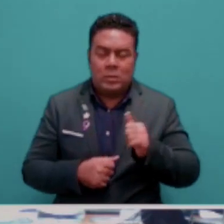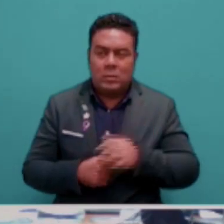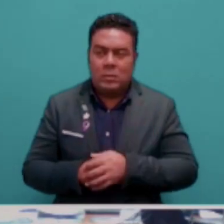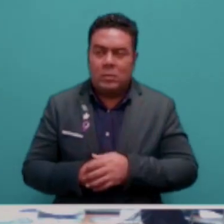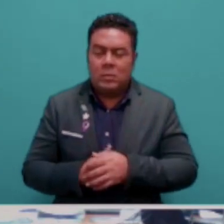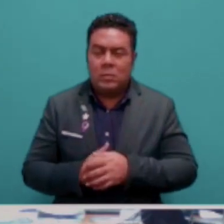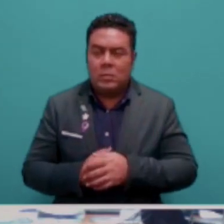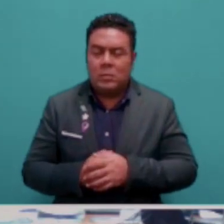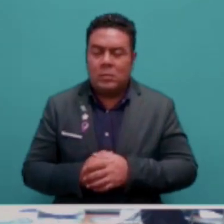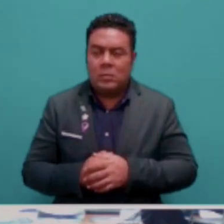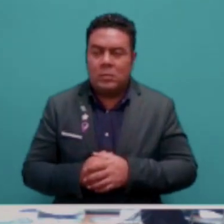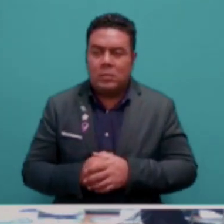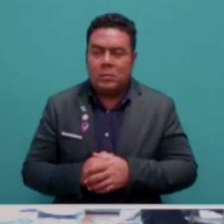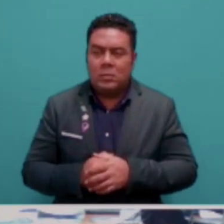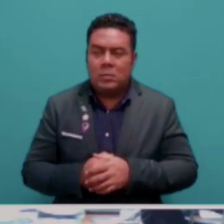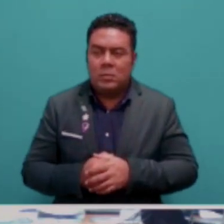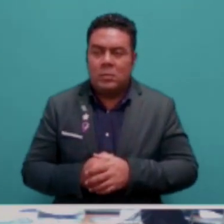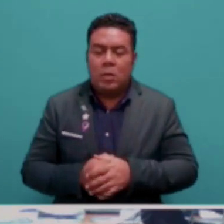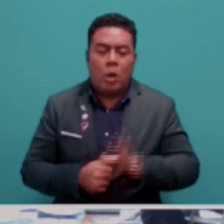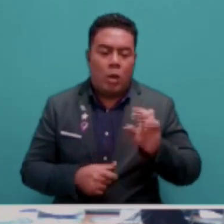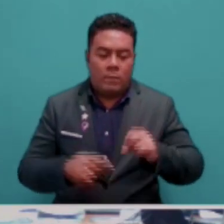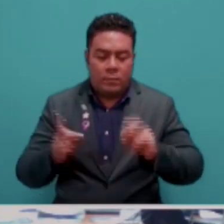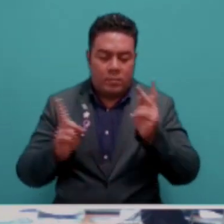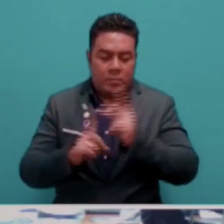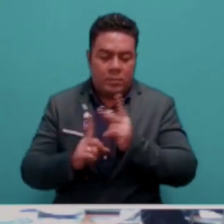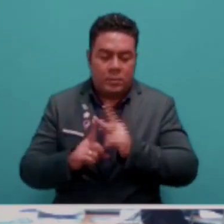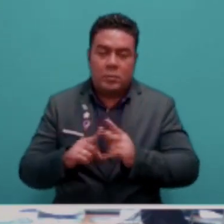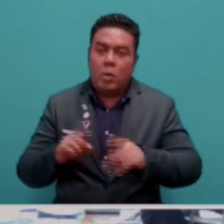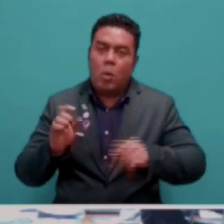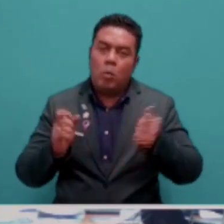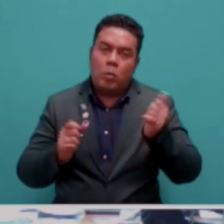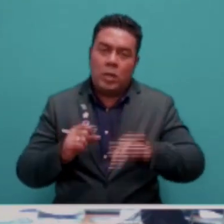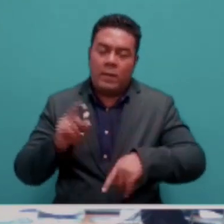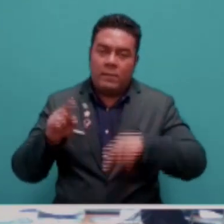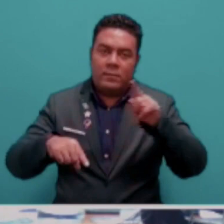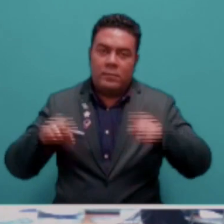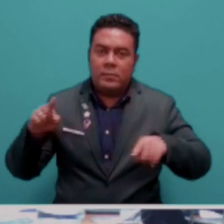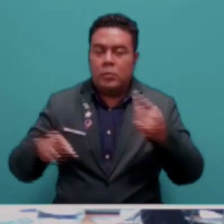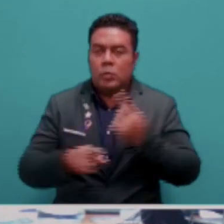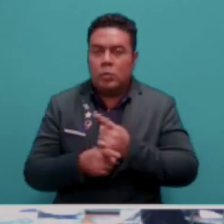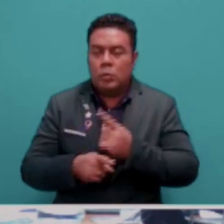of the positions already highlighted, Mr. Speaker, sir.